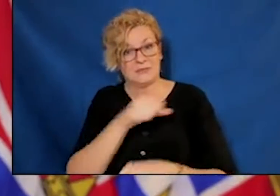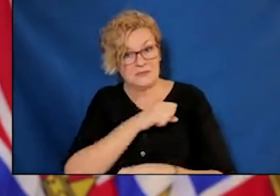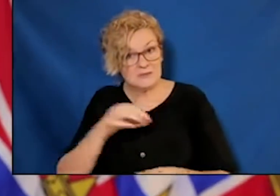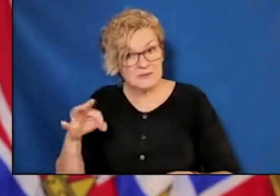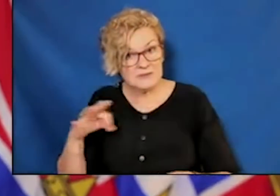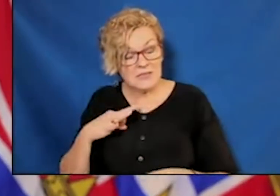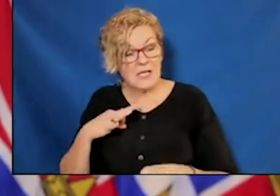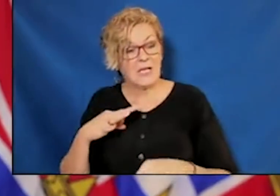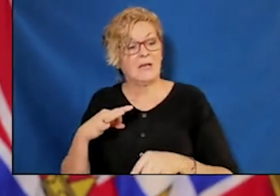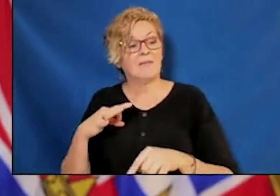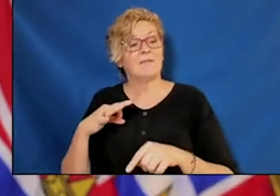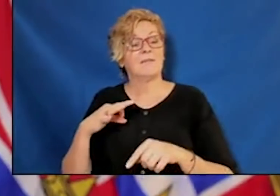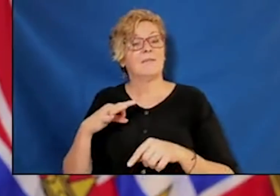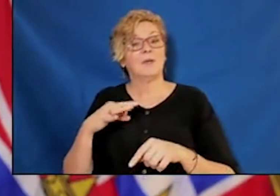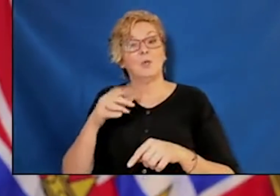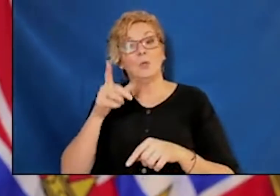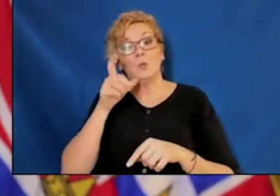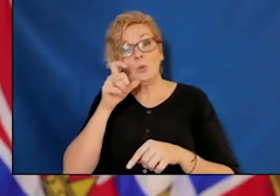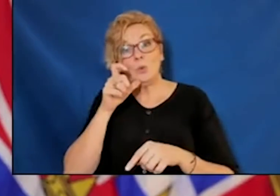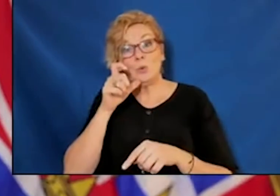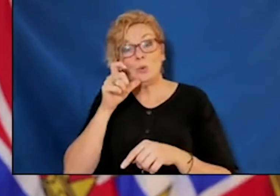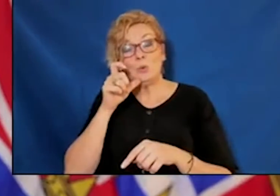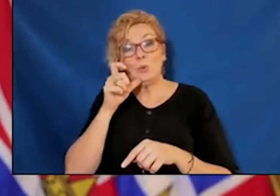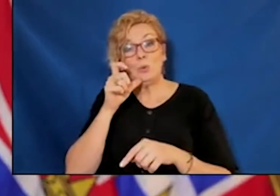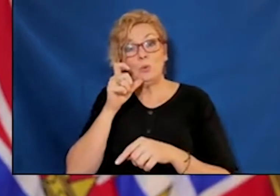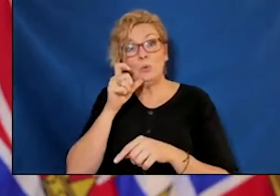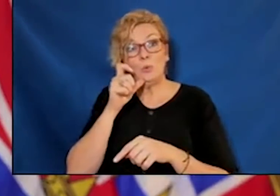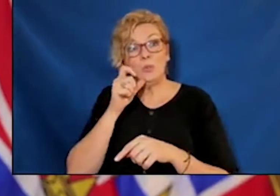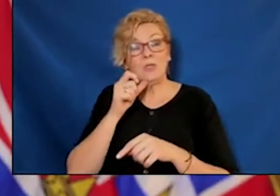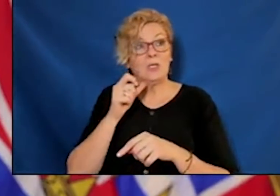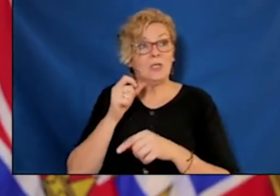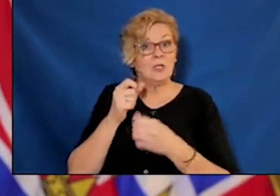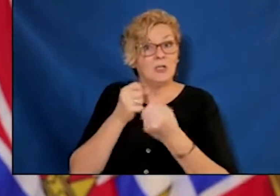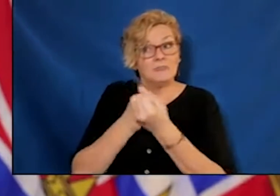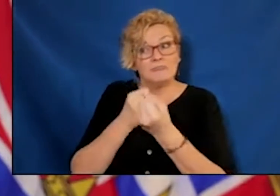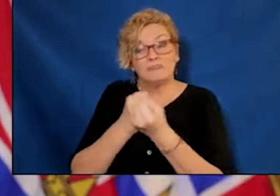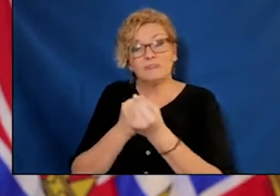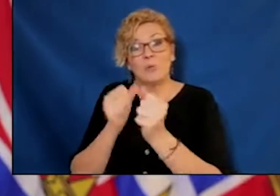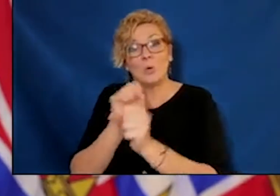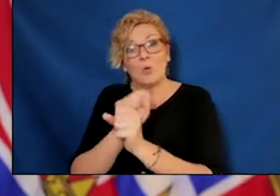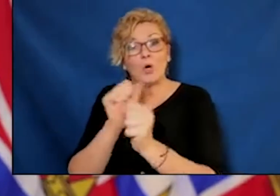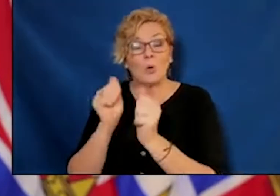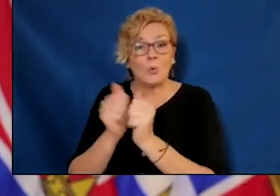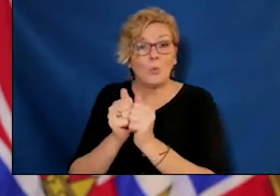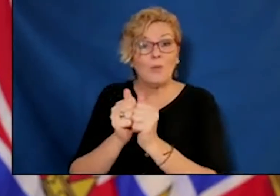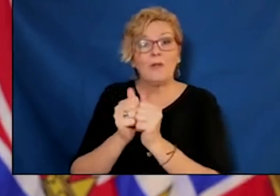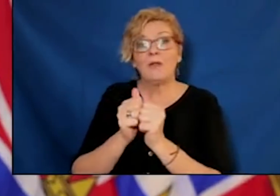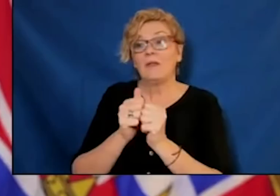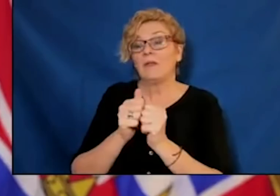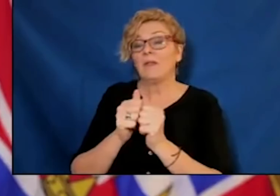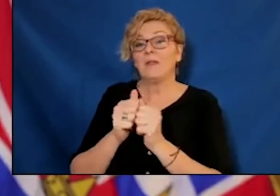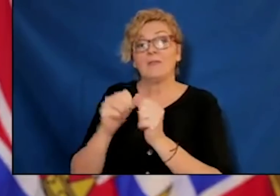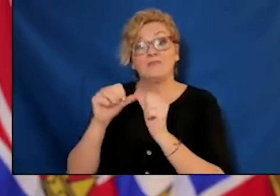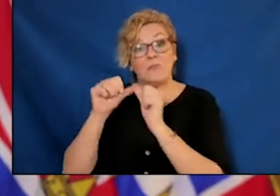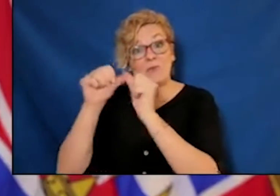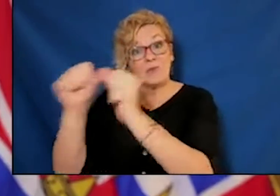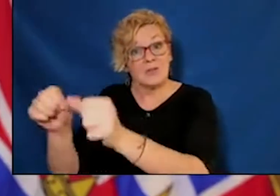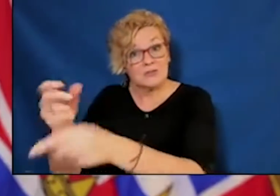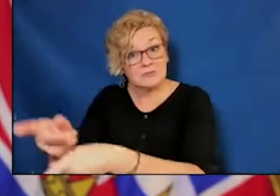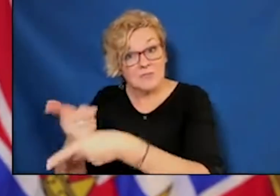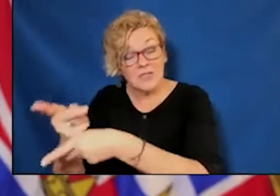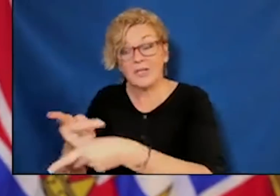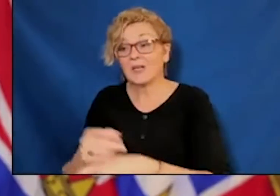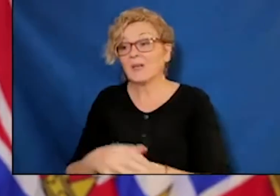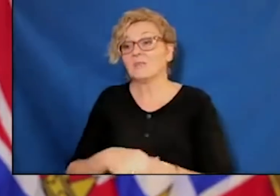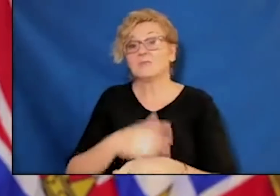immunizer colleagues that the uptake is very high in BC. And I think that has a lot to do with being open about the